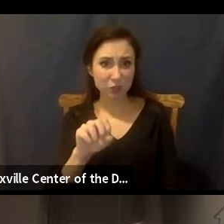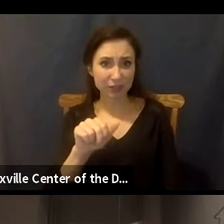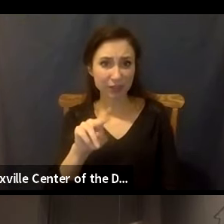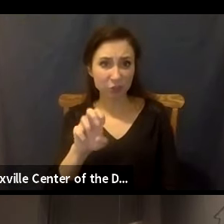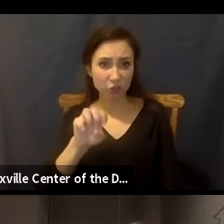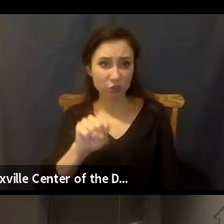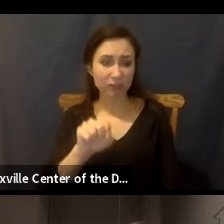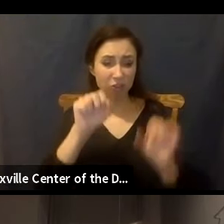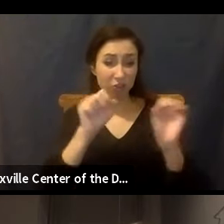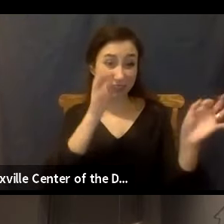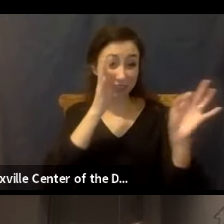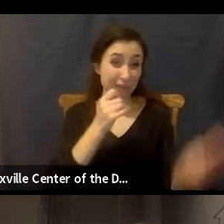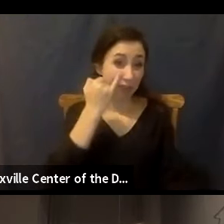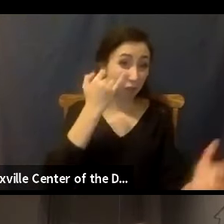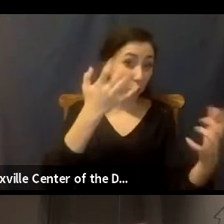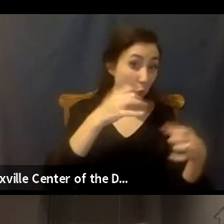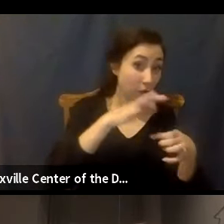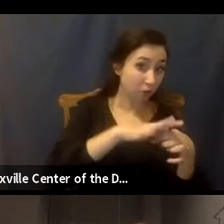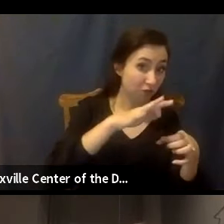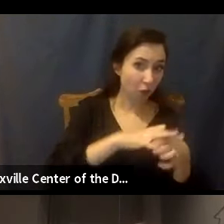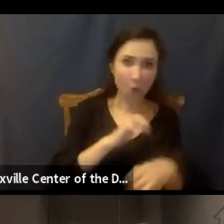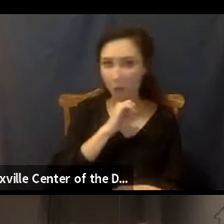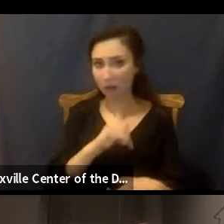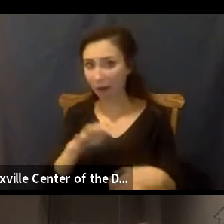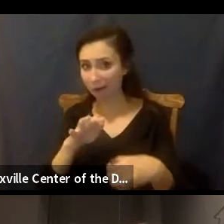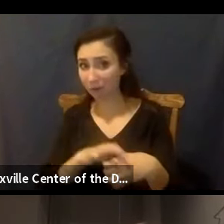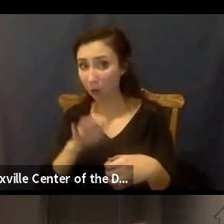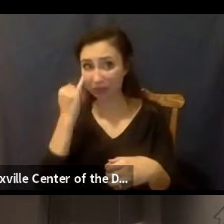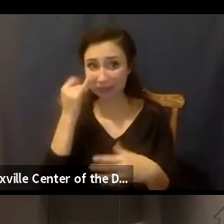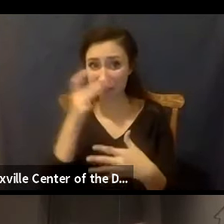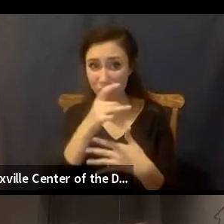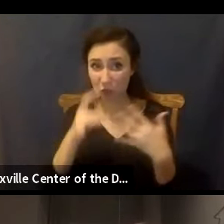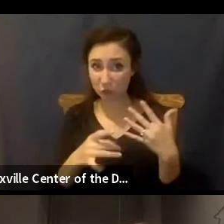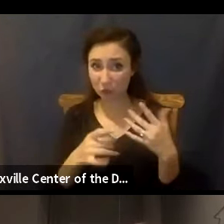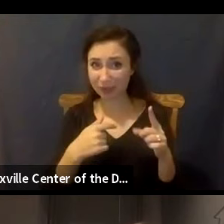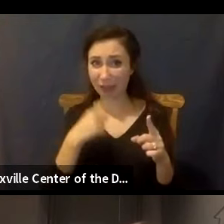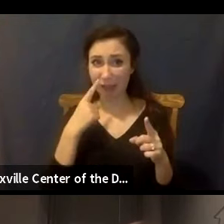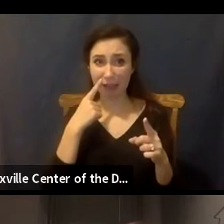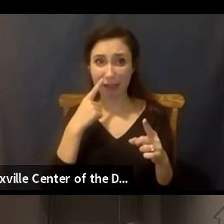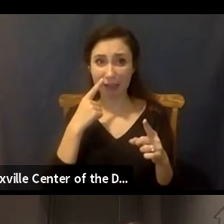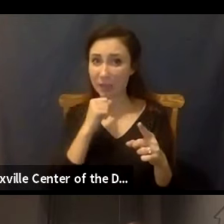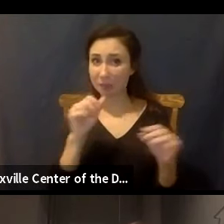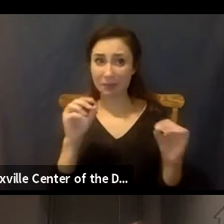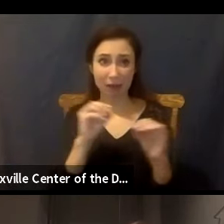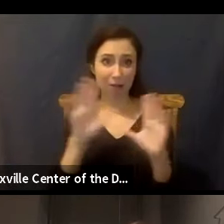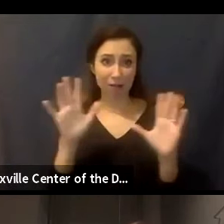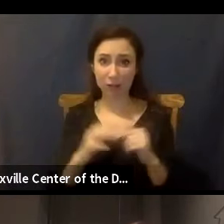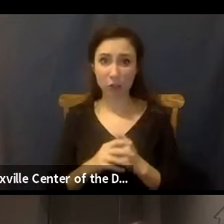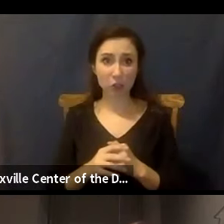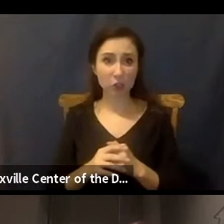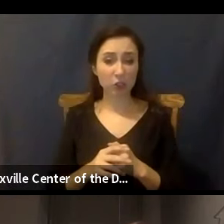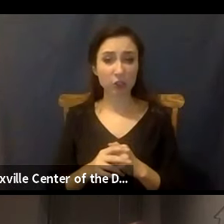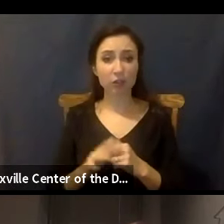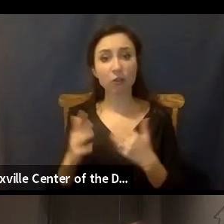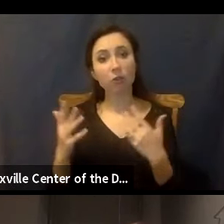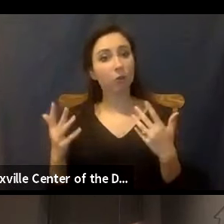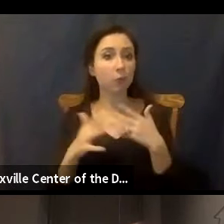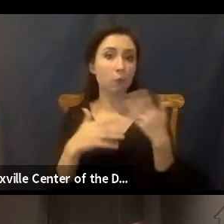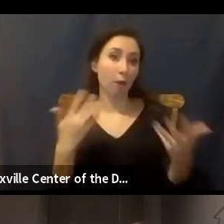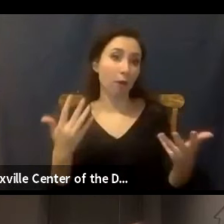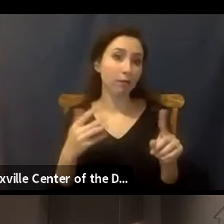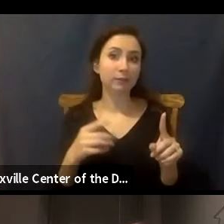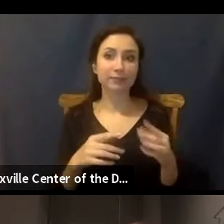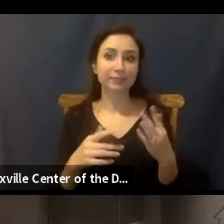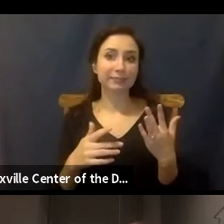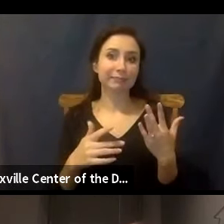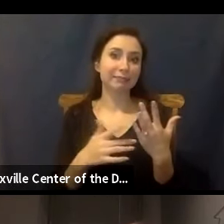vote as she chooses, or I'm not clear. Well, technically